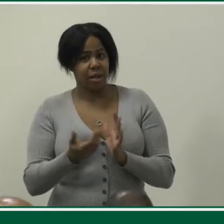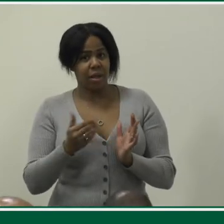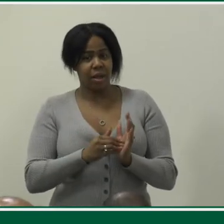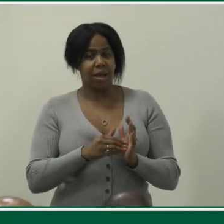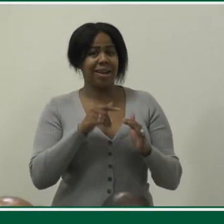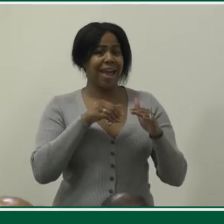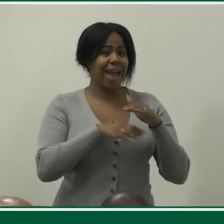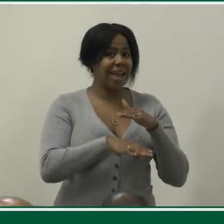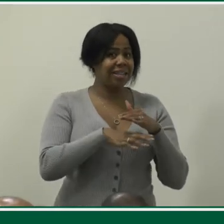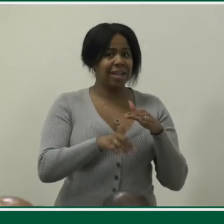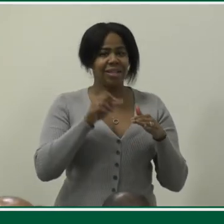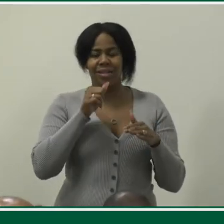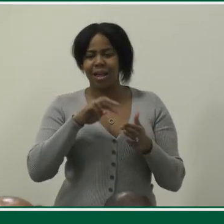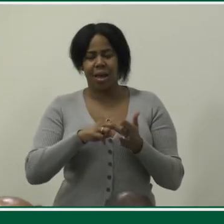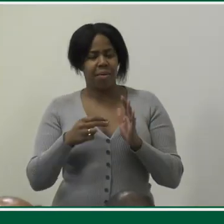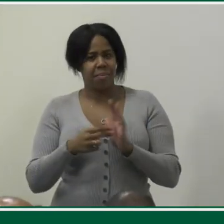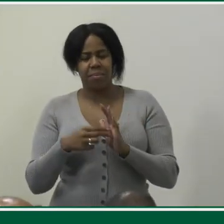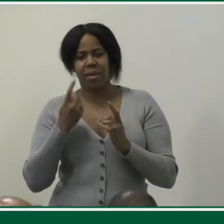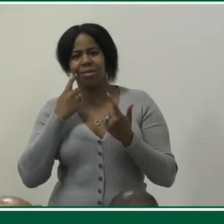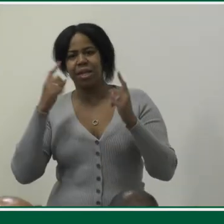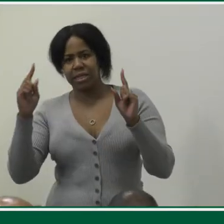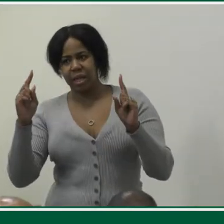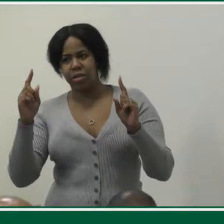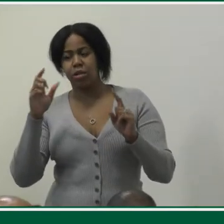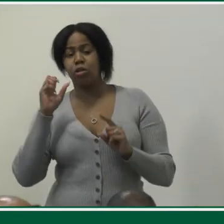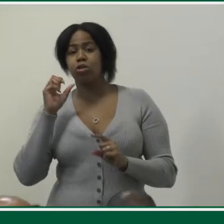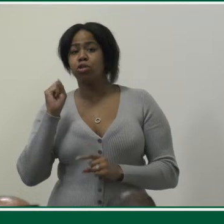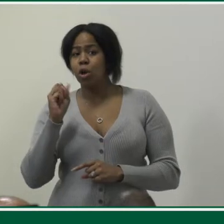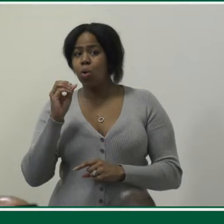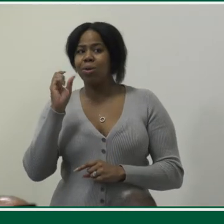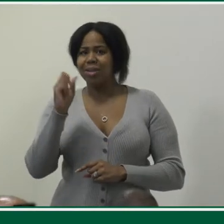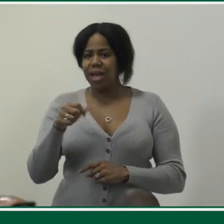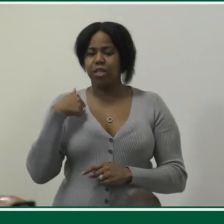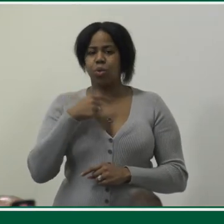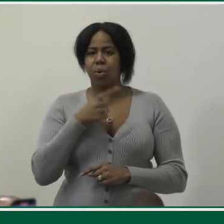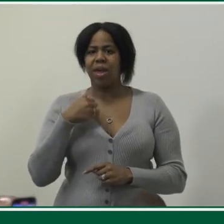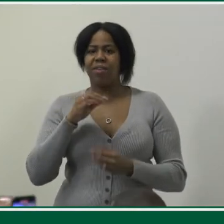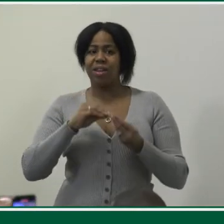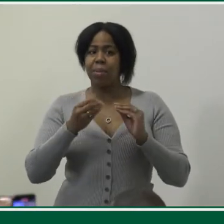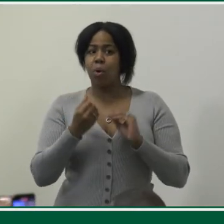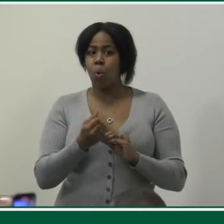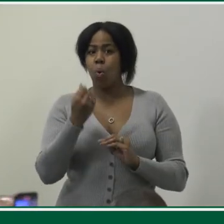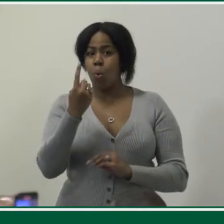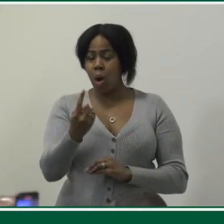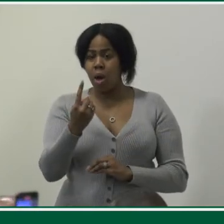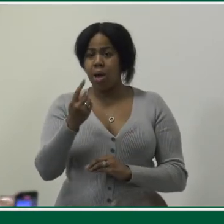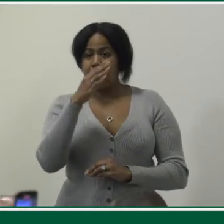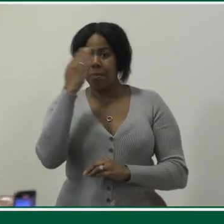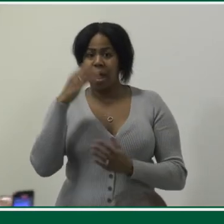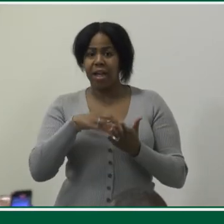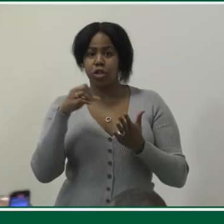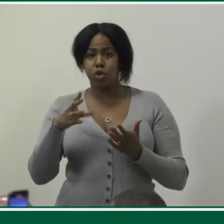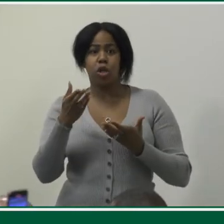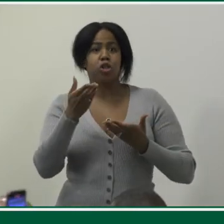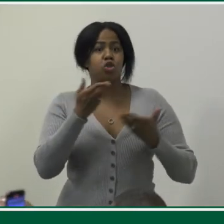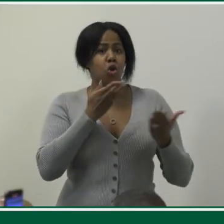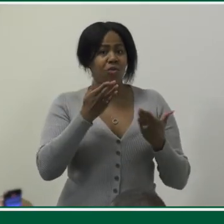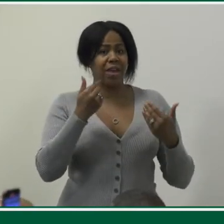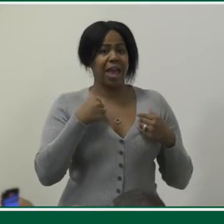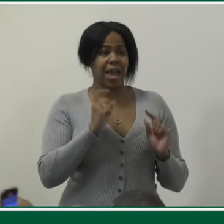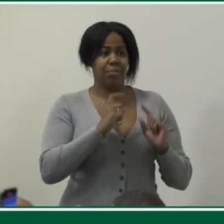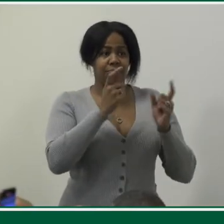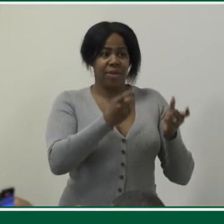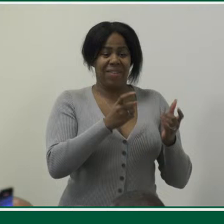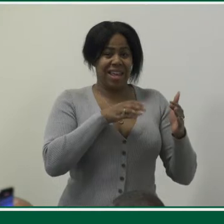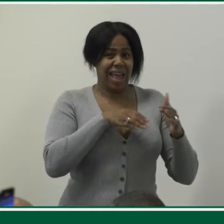with success. And so while we are the number one Black serving institution in the CSU system and number